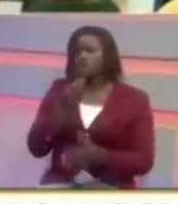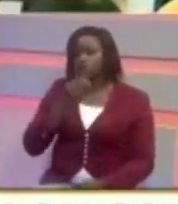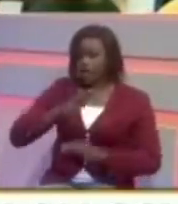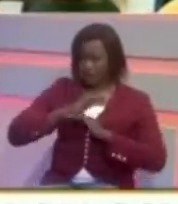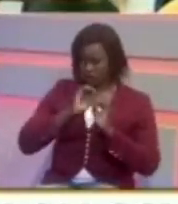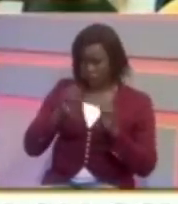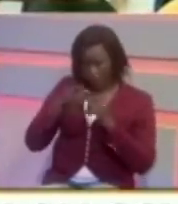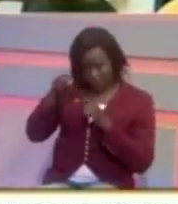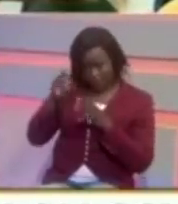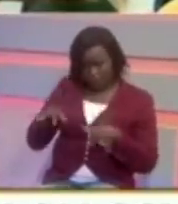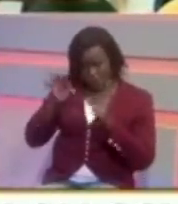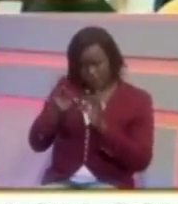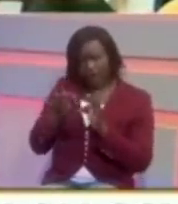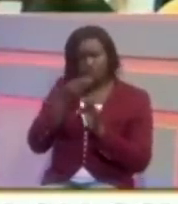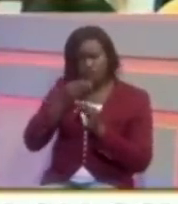these people enough food.